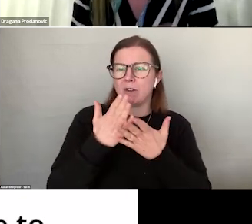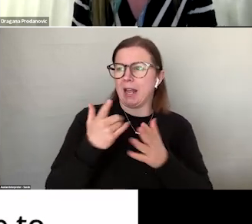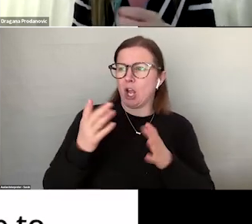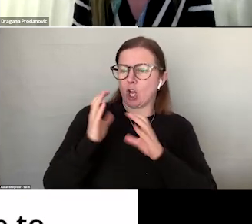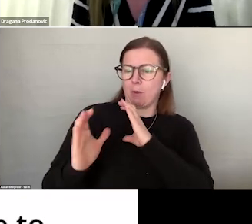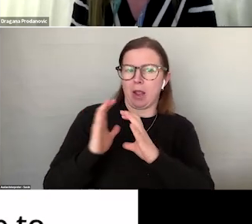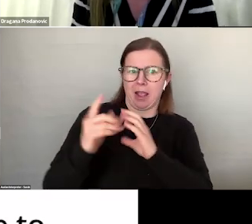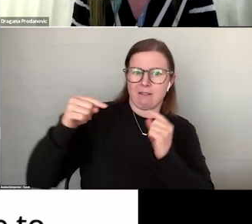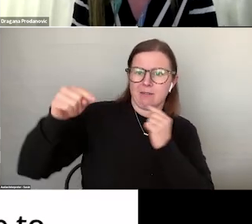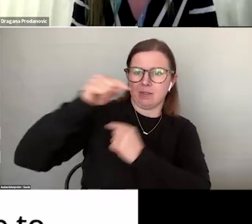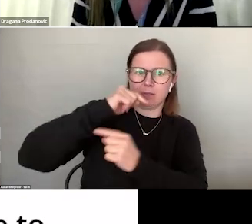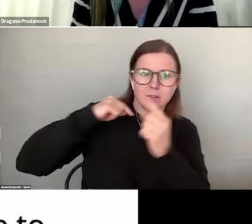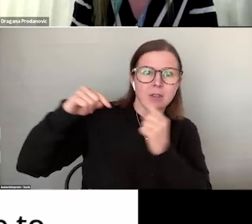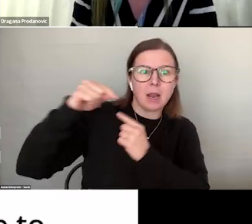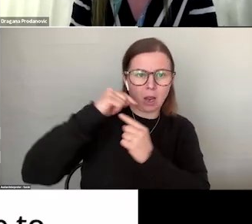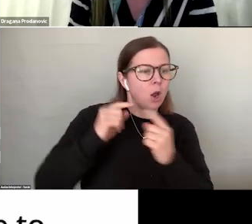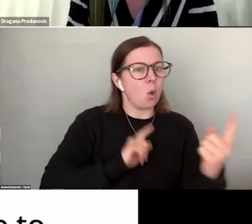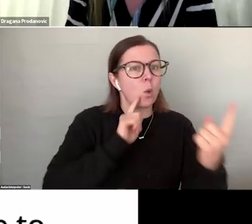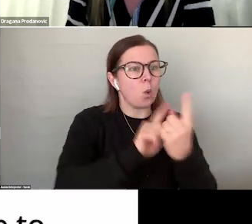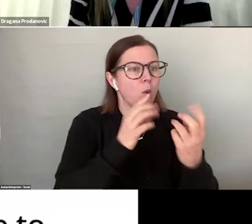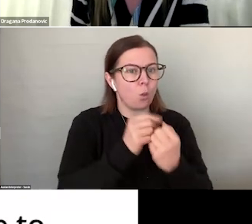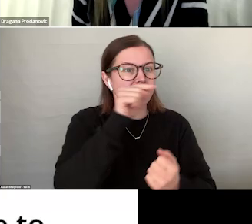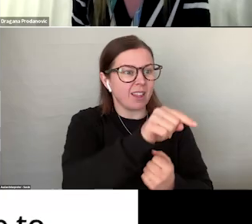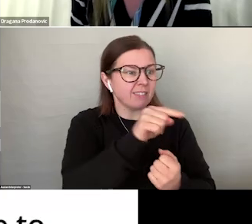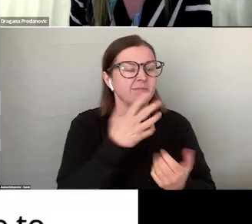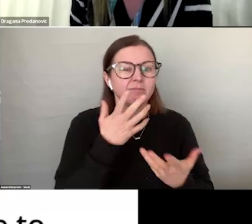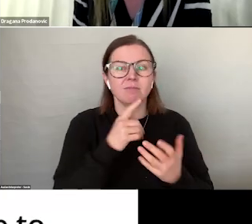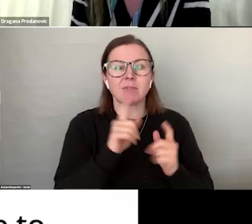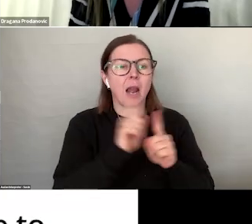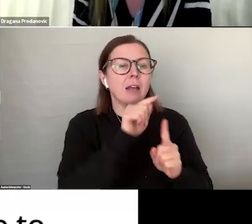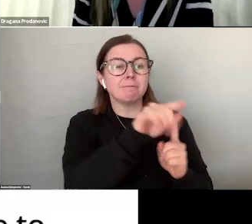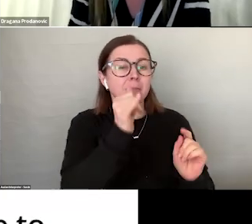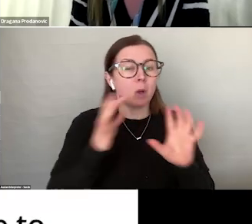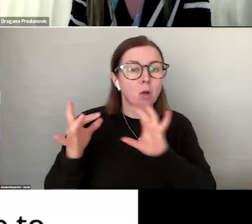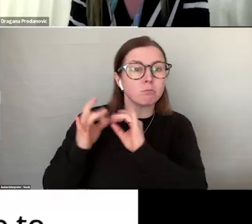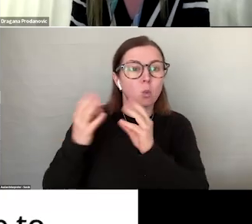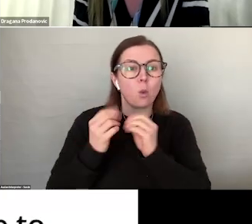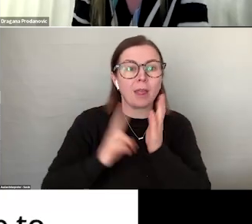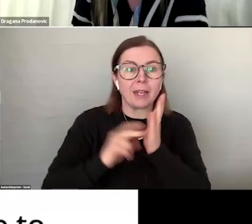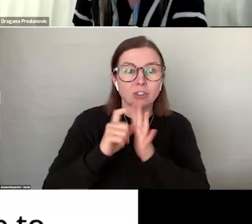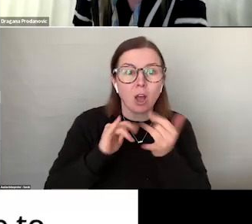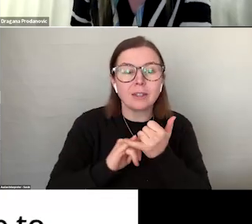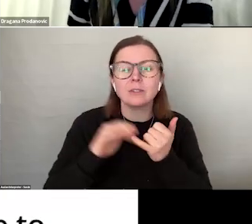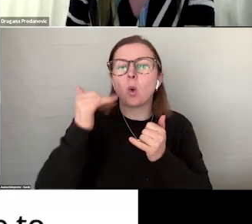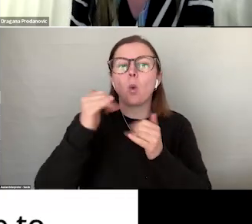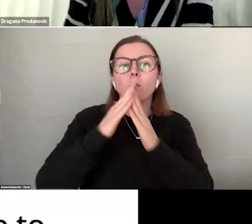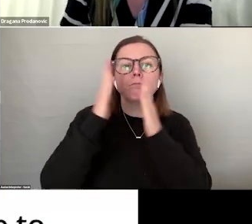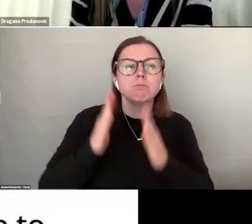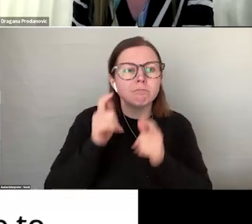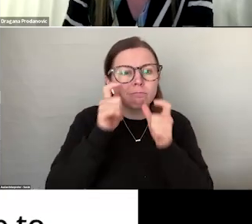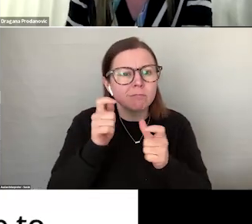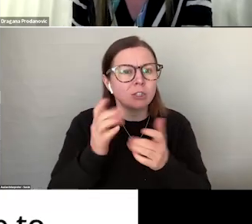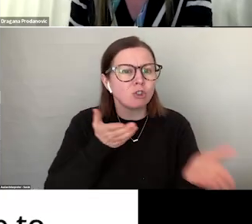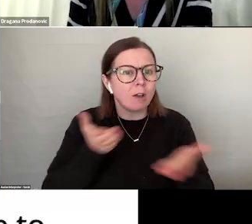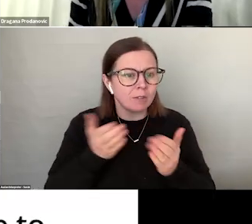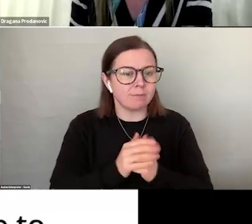sectors that the person with intellectual disability may be connected to, like NDIS, education, or accommodation services. And